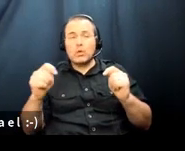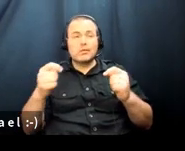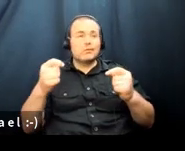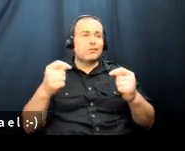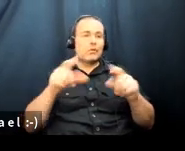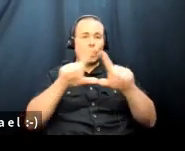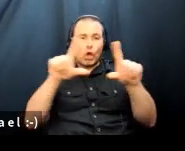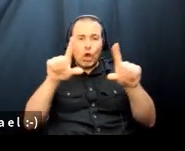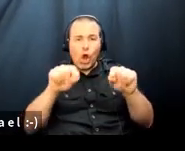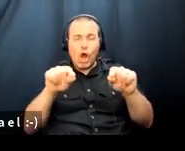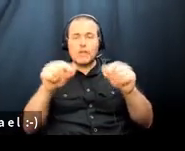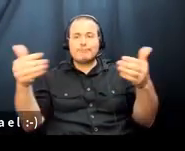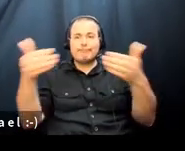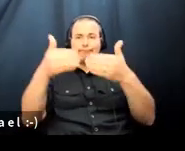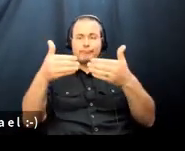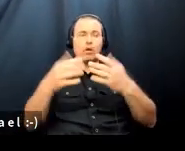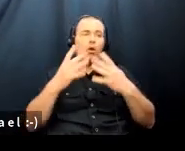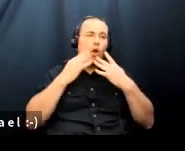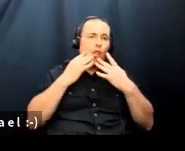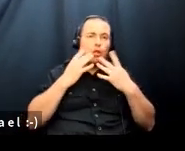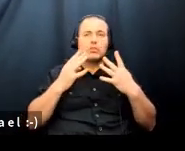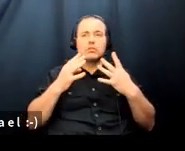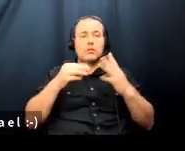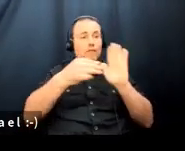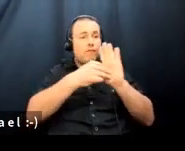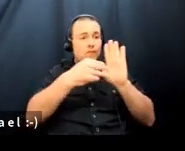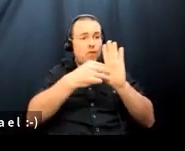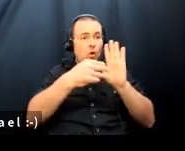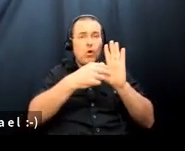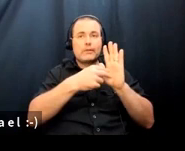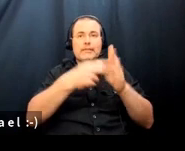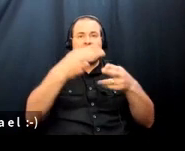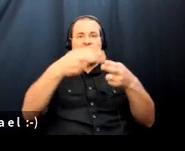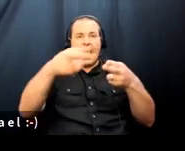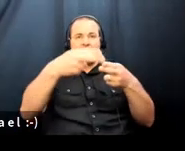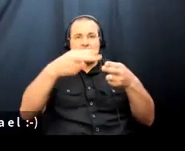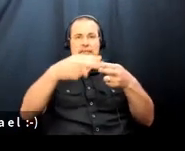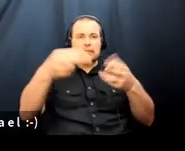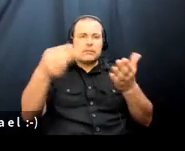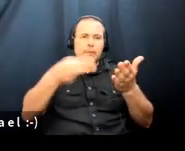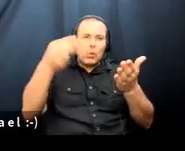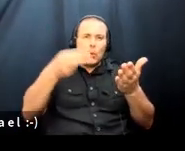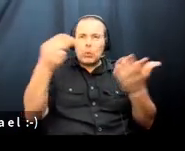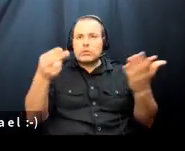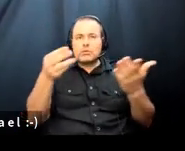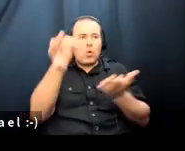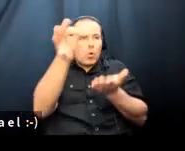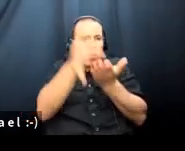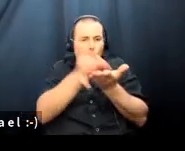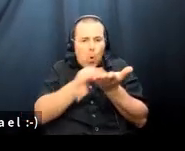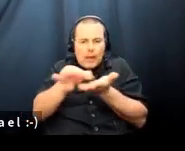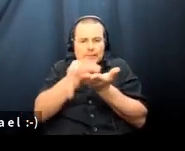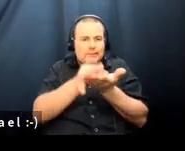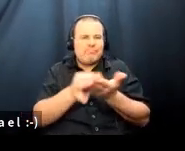cards, you can match colors, you can match forks, you can match knives, you can match spoons, you can match coins, you can